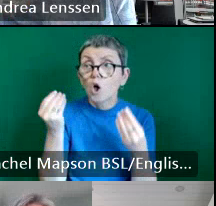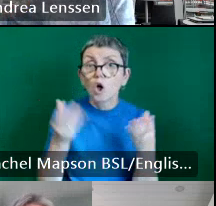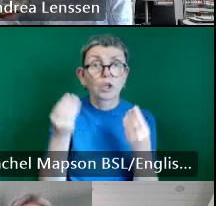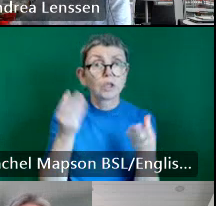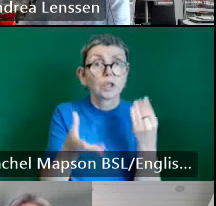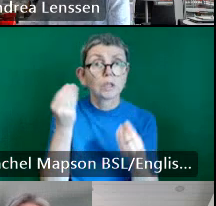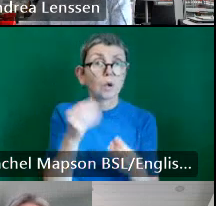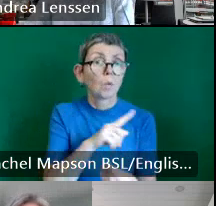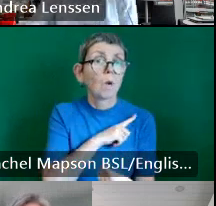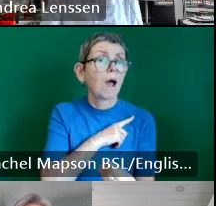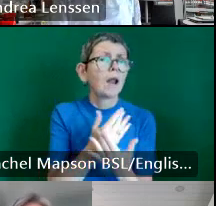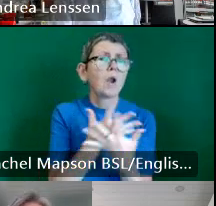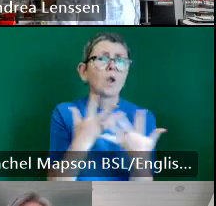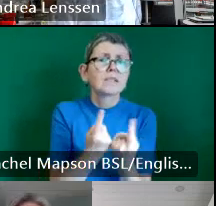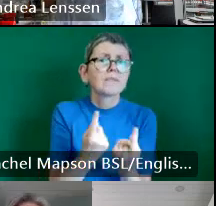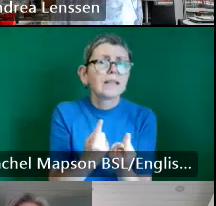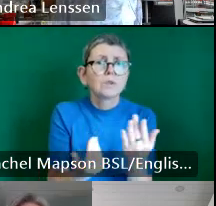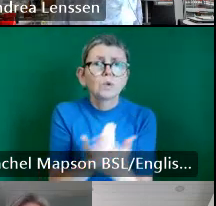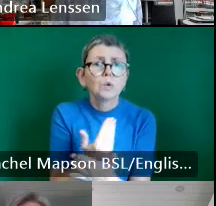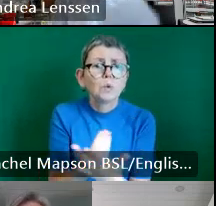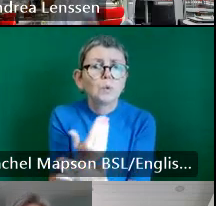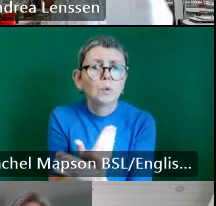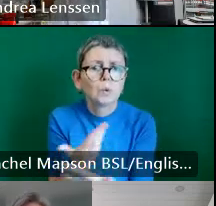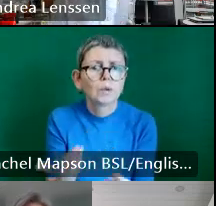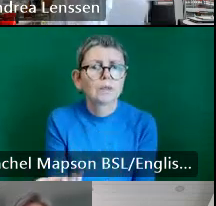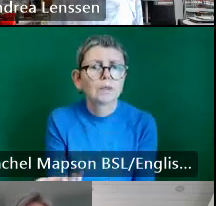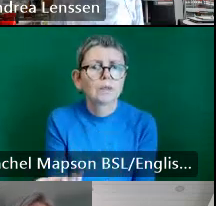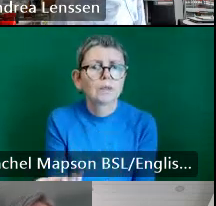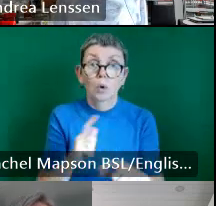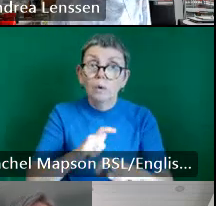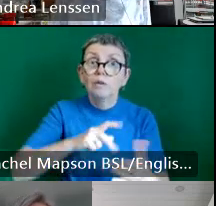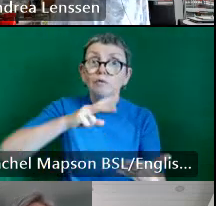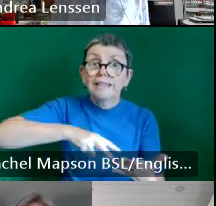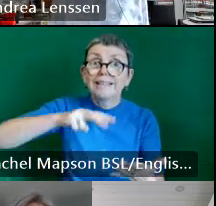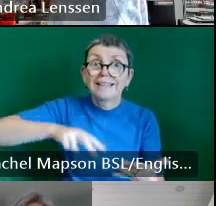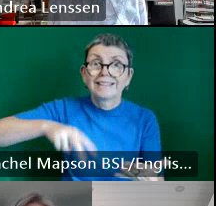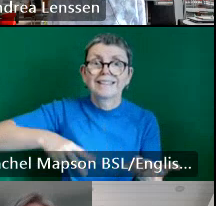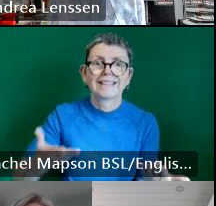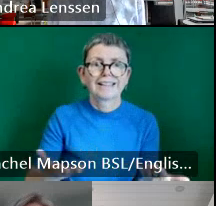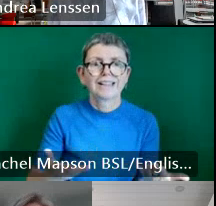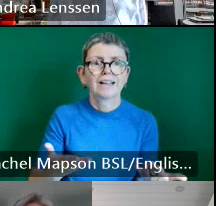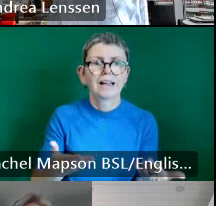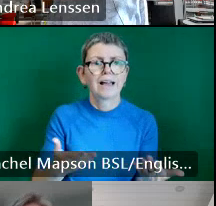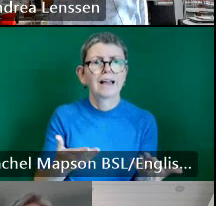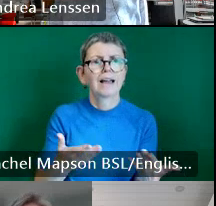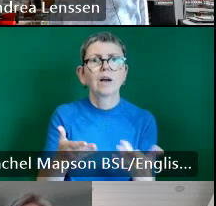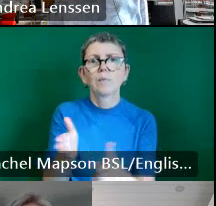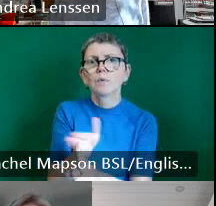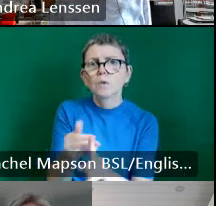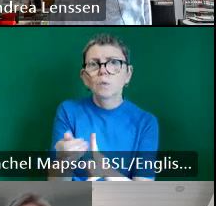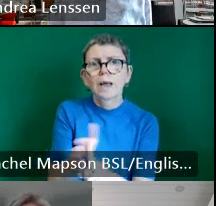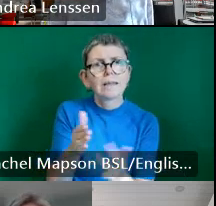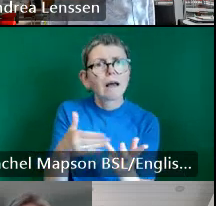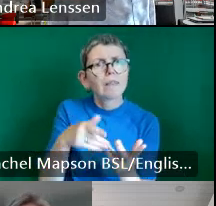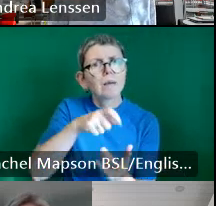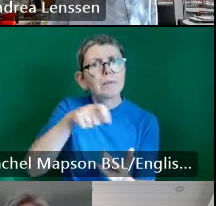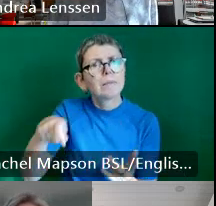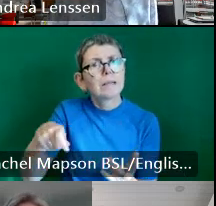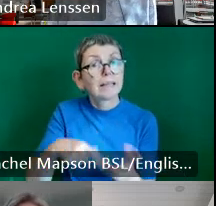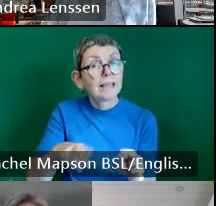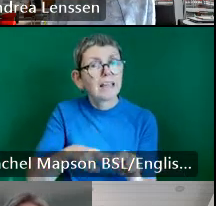shifting. So it's important to keep reading, right? And persuade others. If you know that someone has problematic